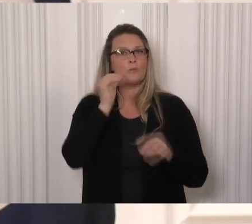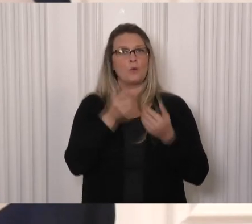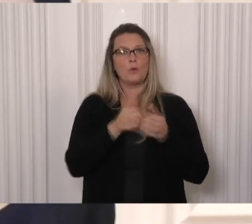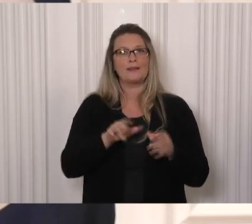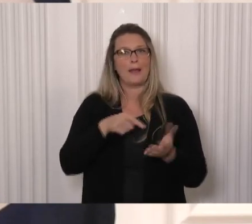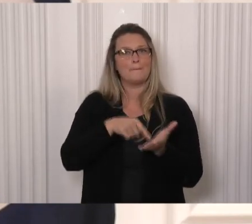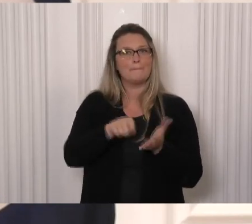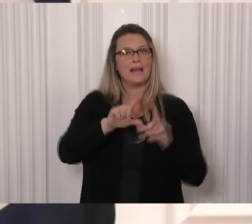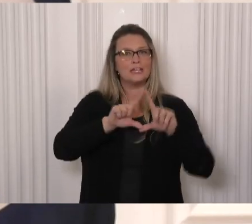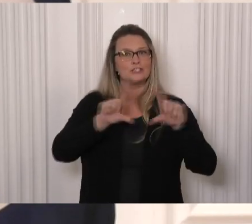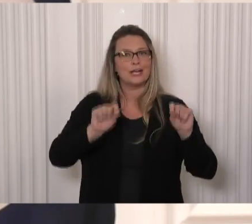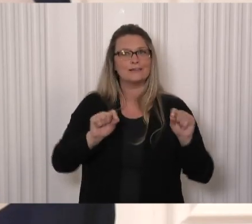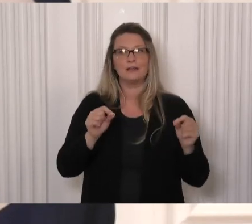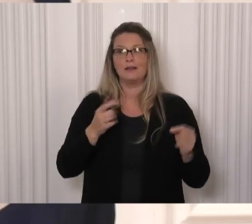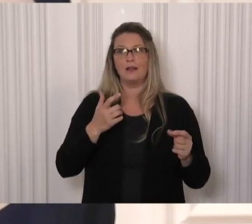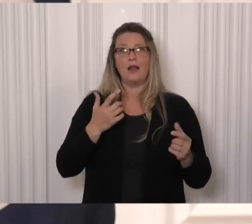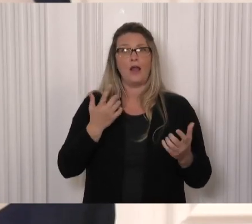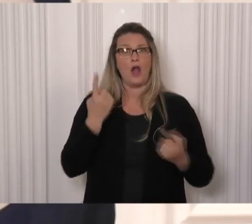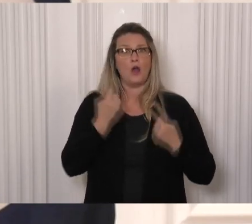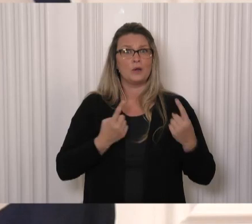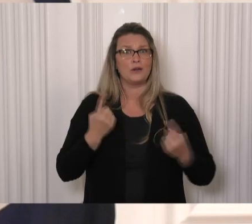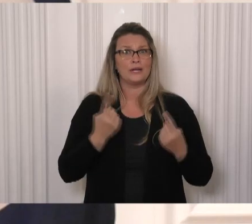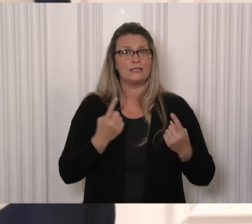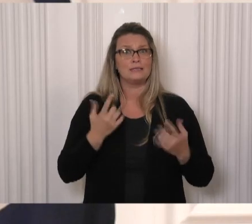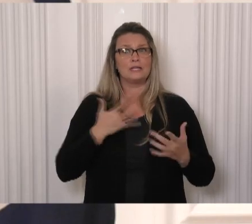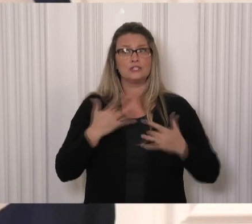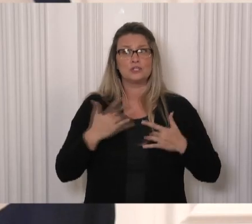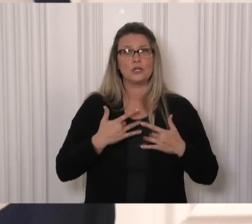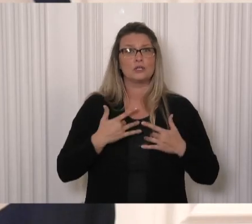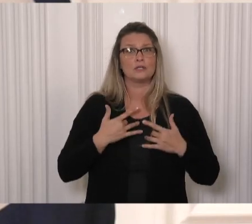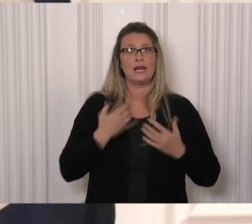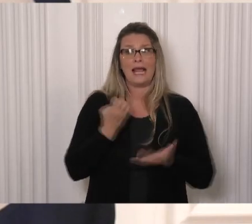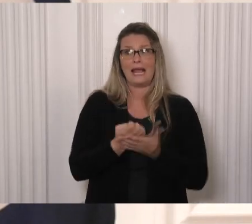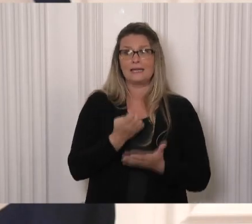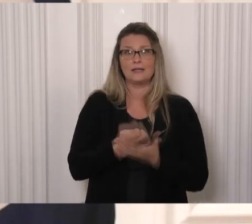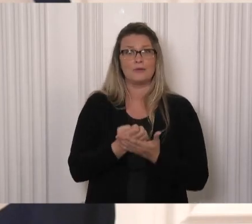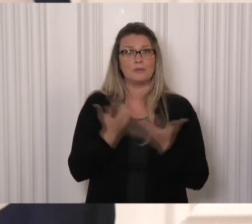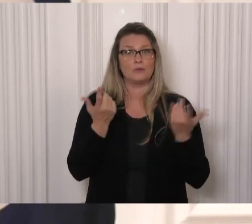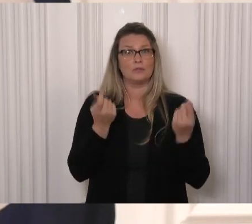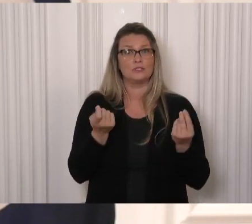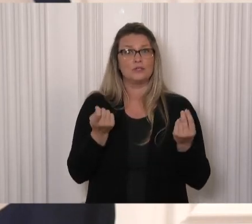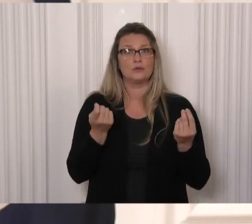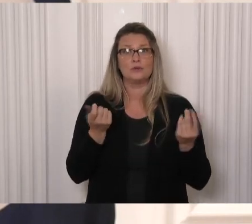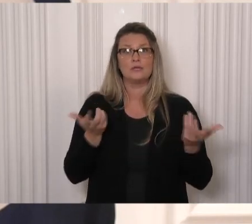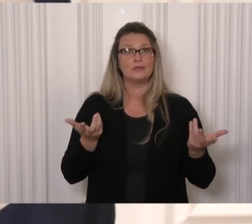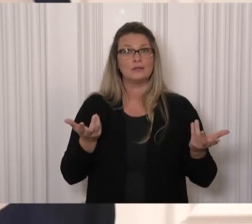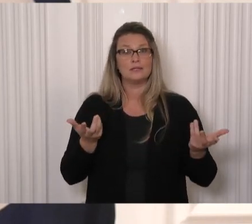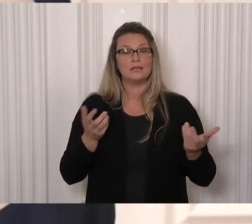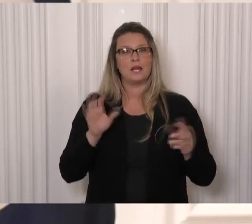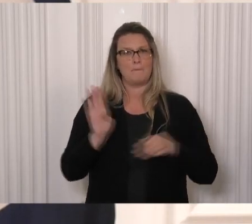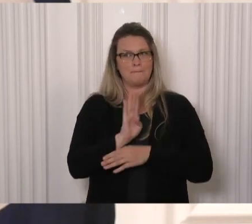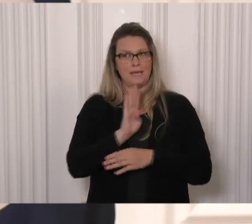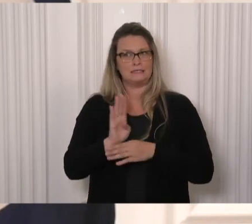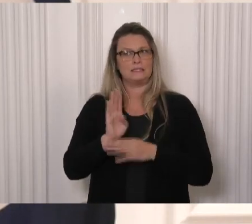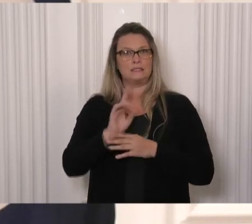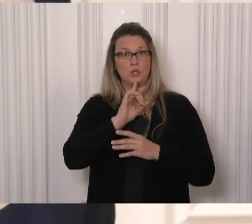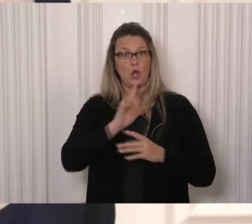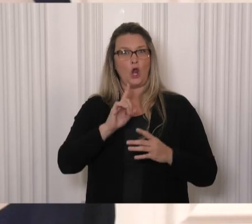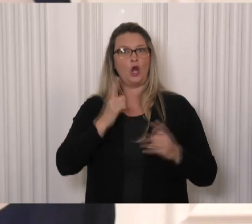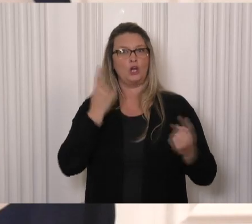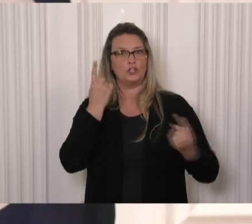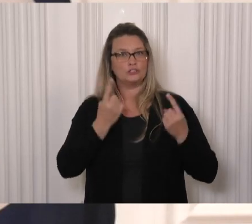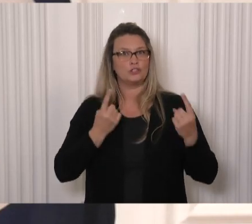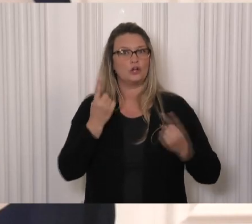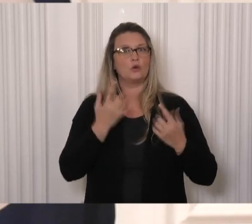worried, and they're worried about the economic ramifications of the whole thing, and rightfully so. You know, businesses are absolutely